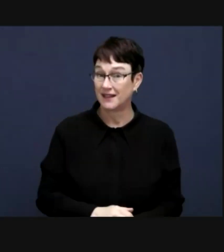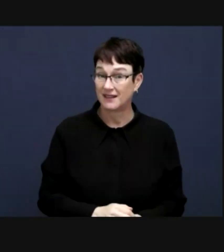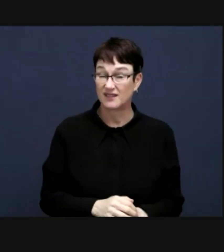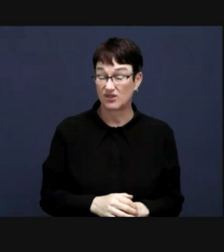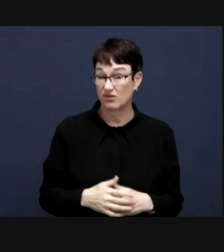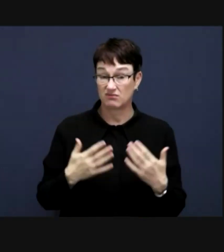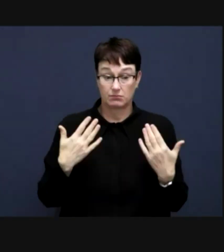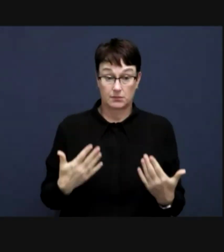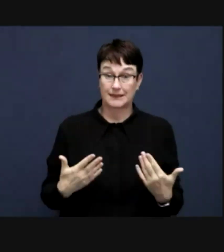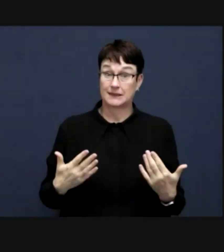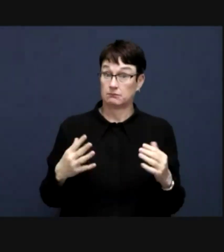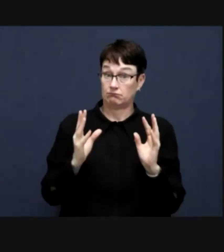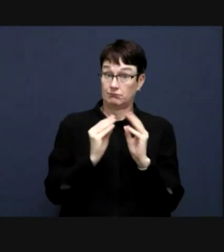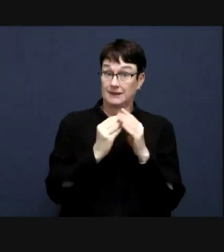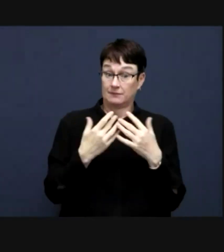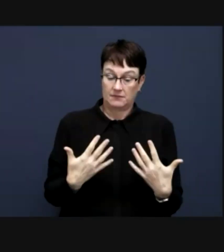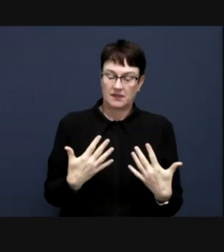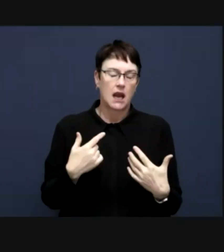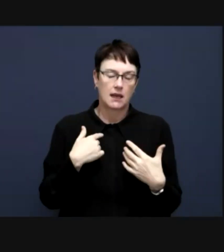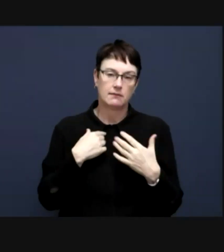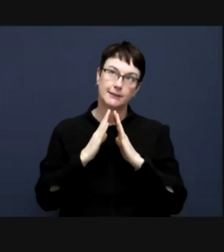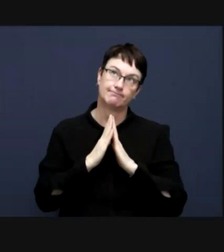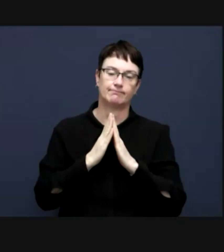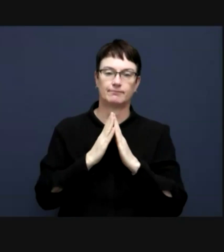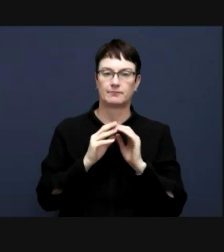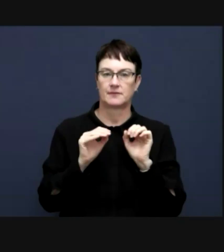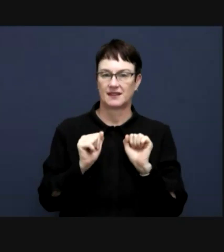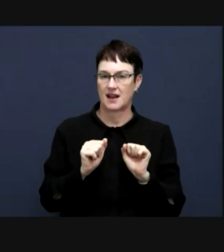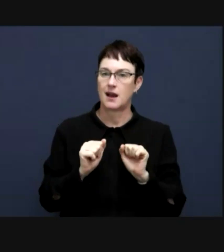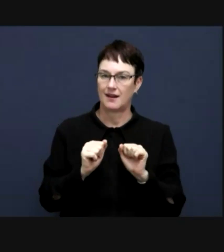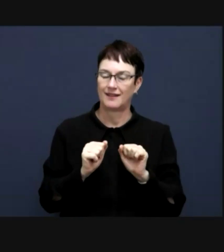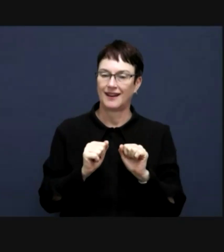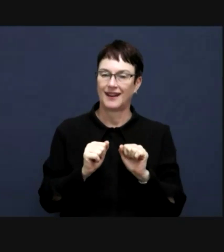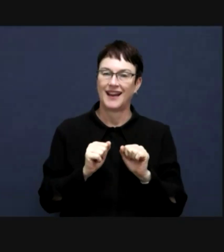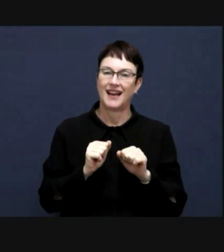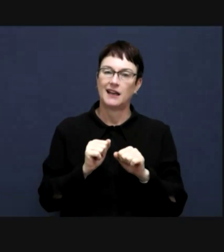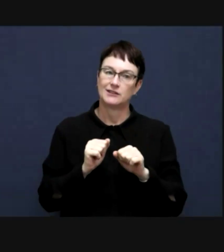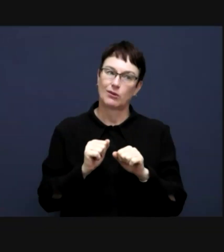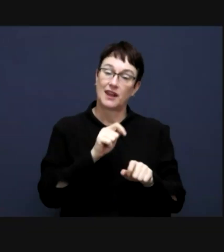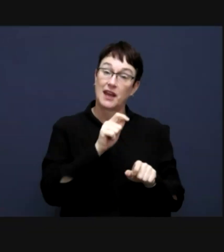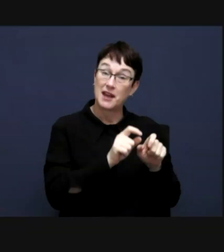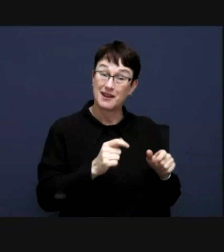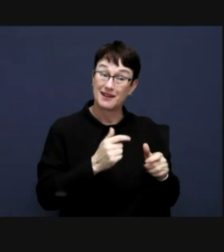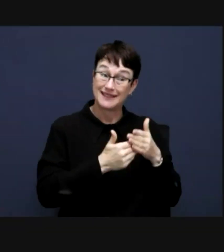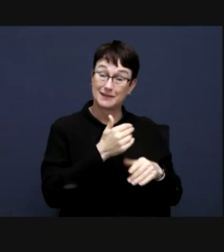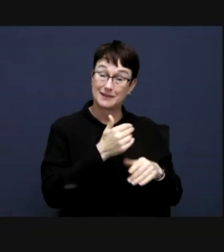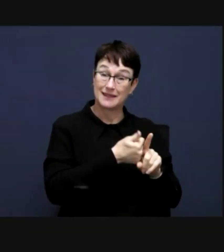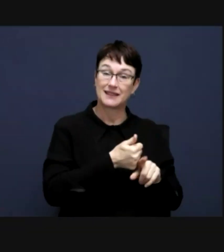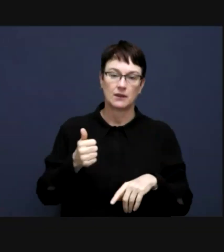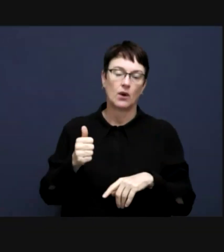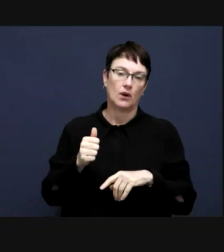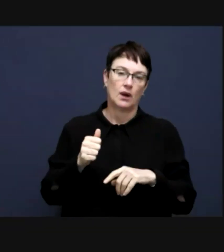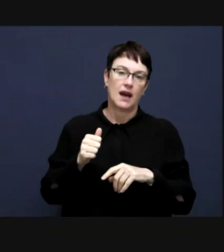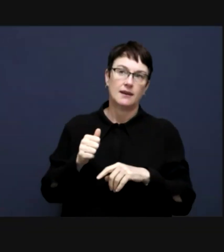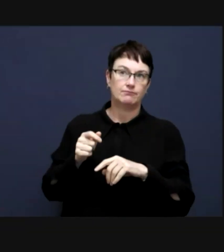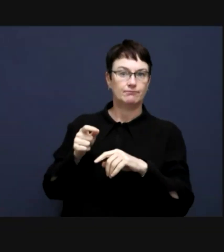good example of a fruitful collaboration between users and accessibility professionals. And I thank you once again